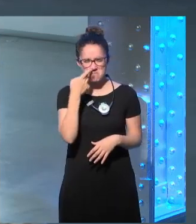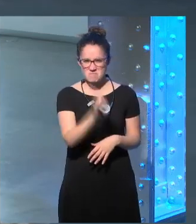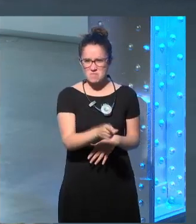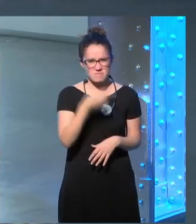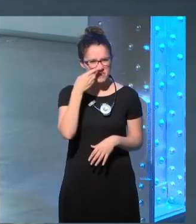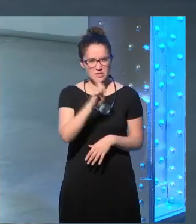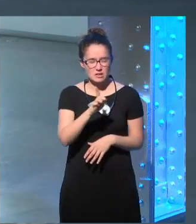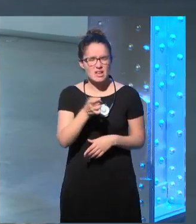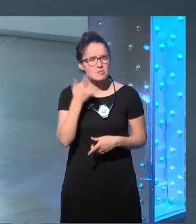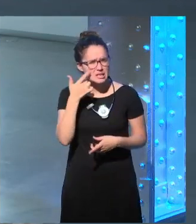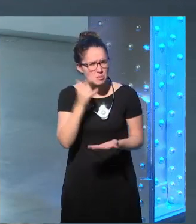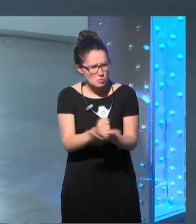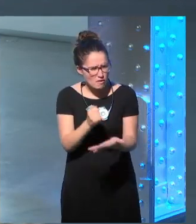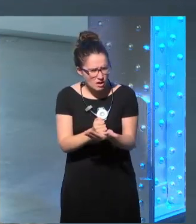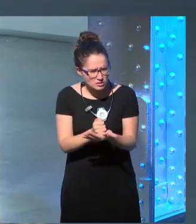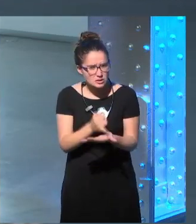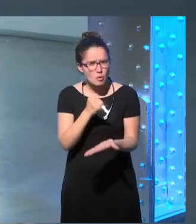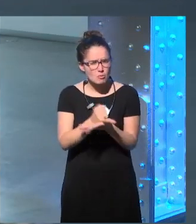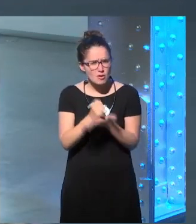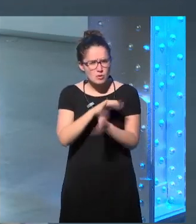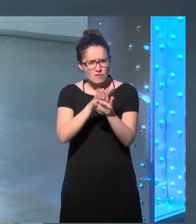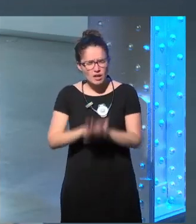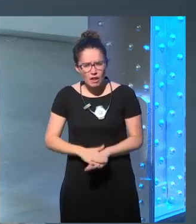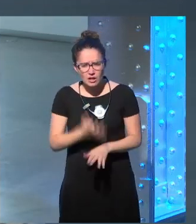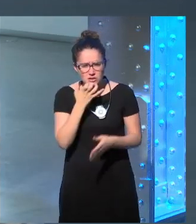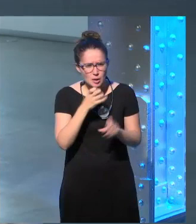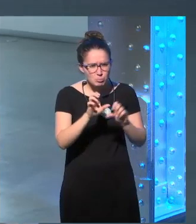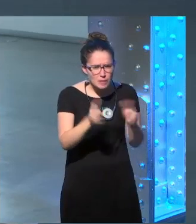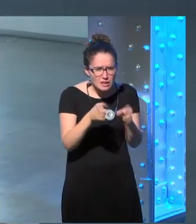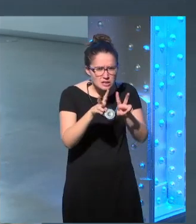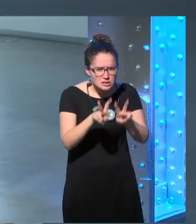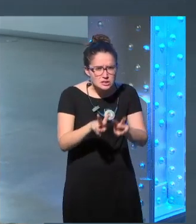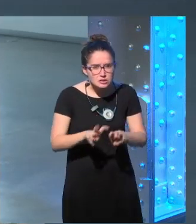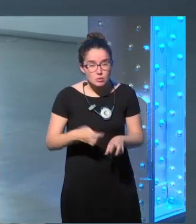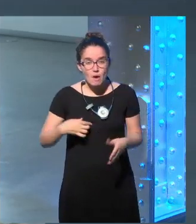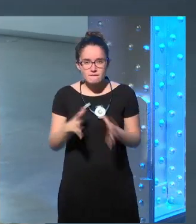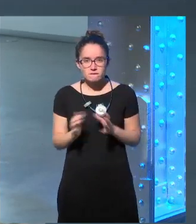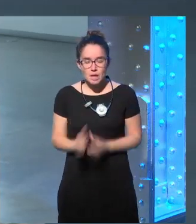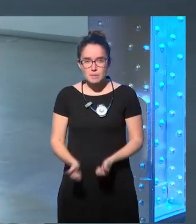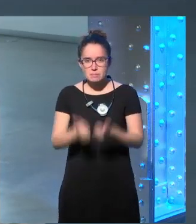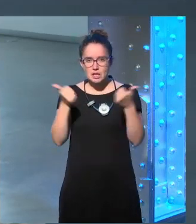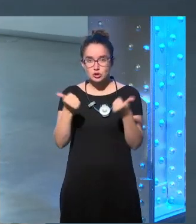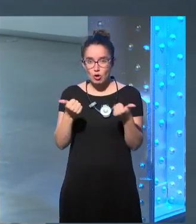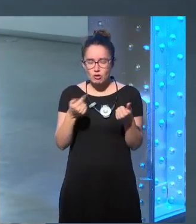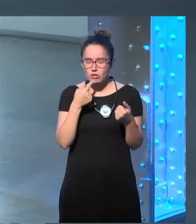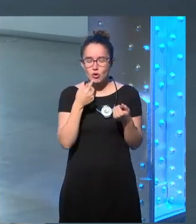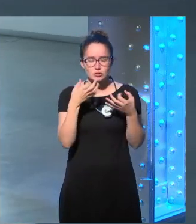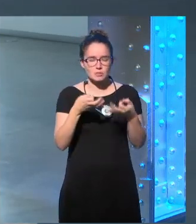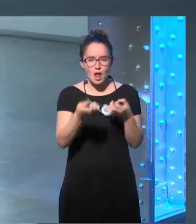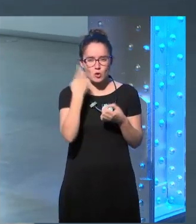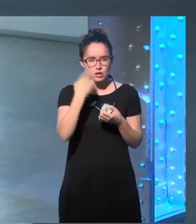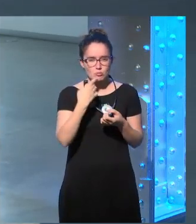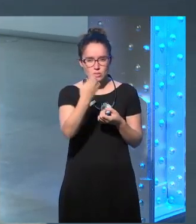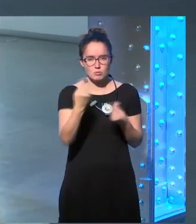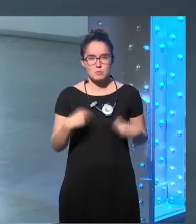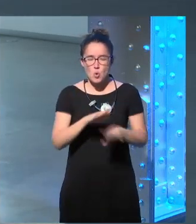triggering curiosity. And when people tell me that something doesn't interest them, I always tell them to scratch a bit the surface so that